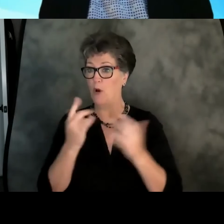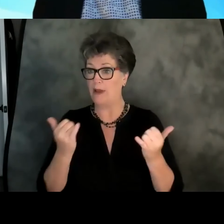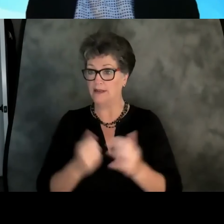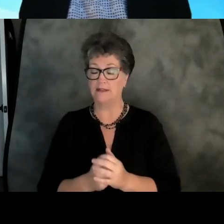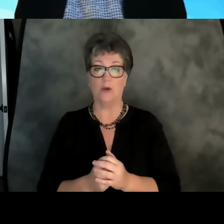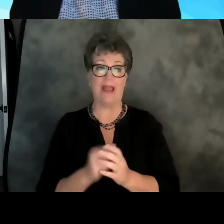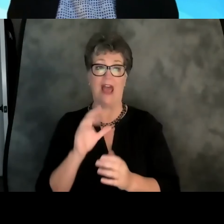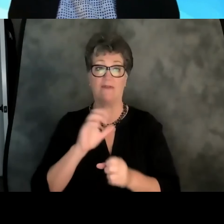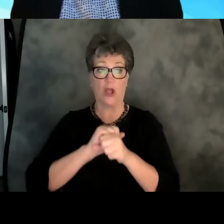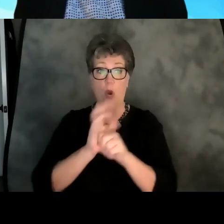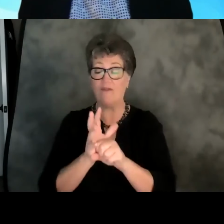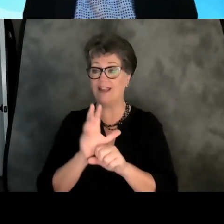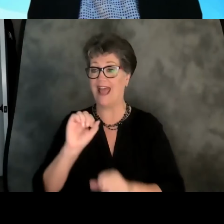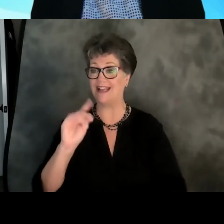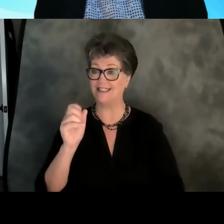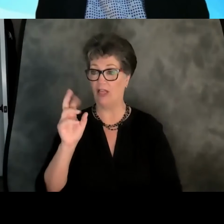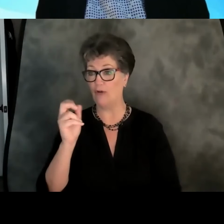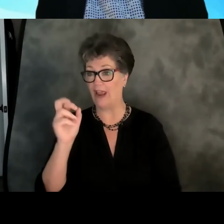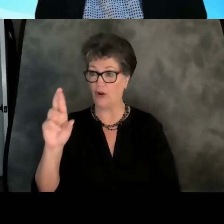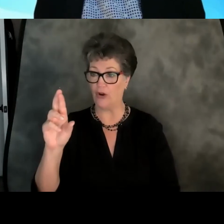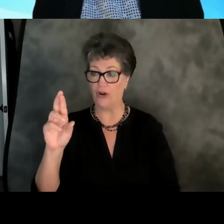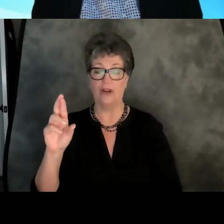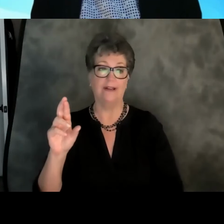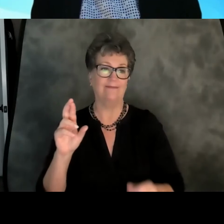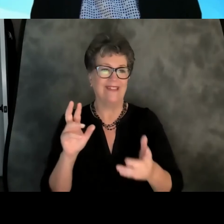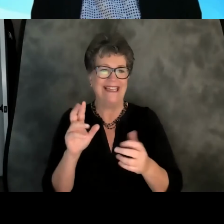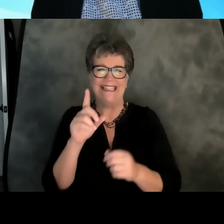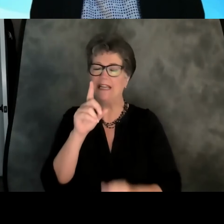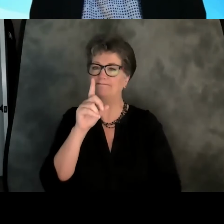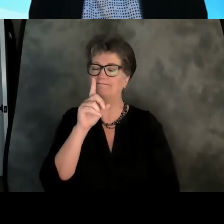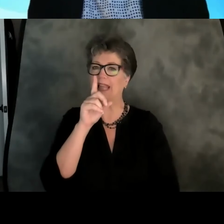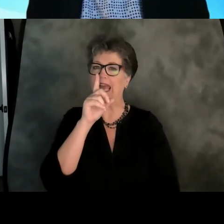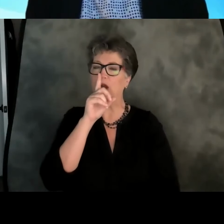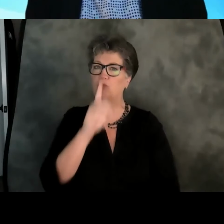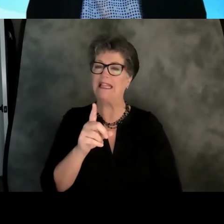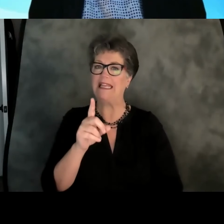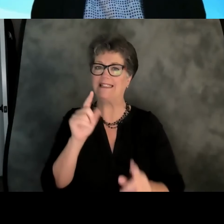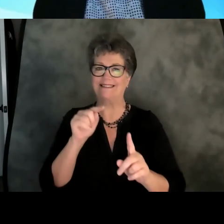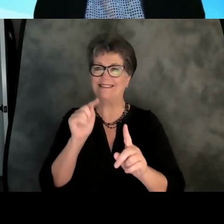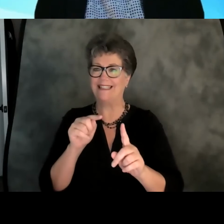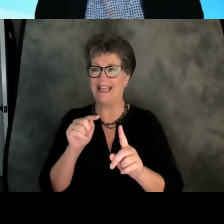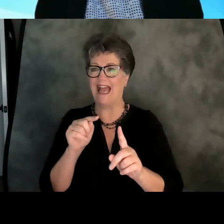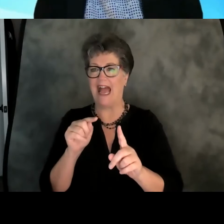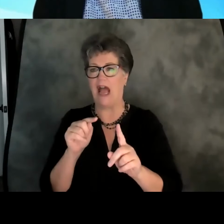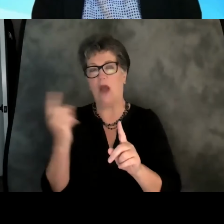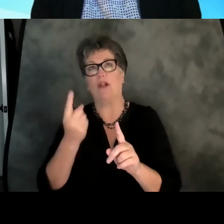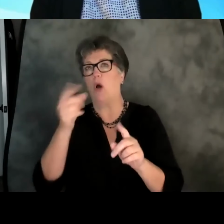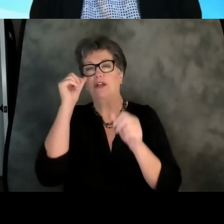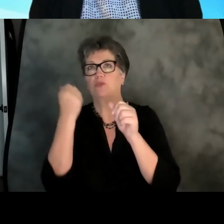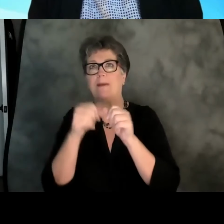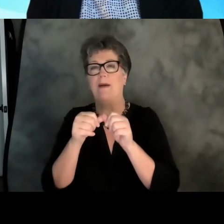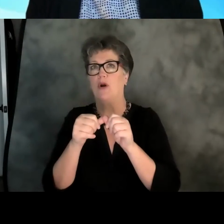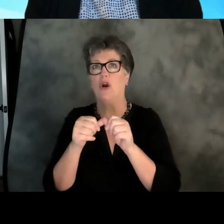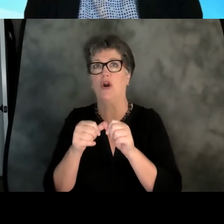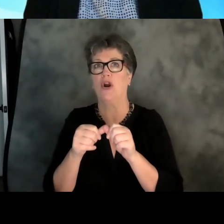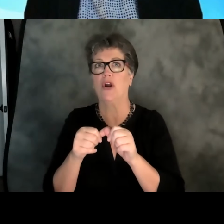COVID accelerator, again, as my secretary will say. It really, and again, as Rigo Saborio, I will always remember him reporting